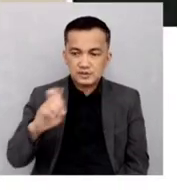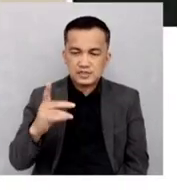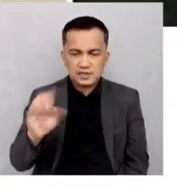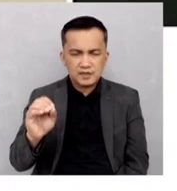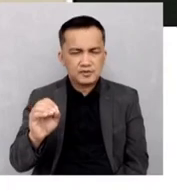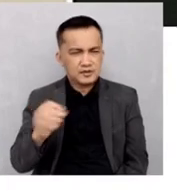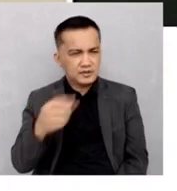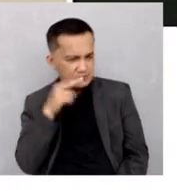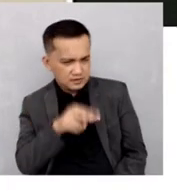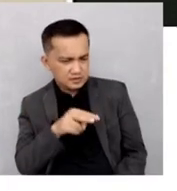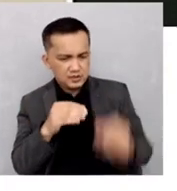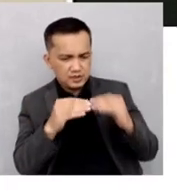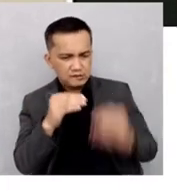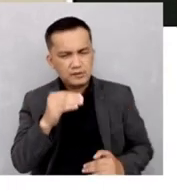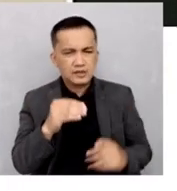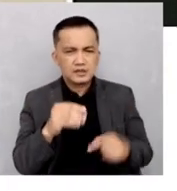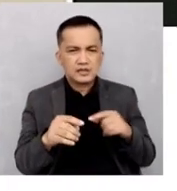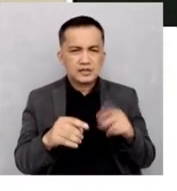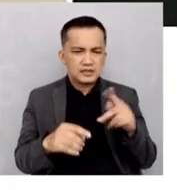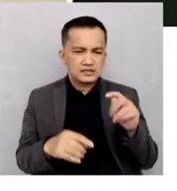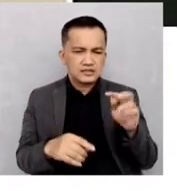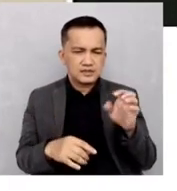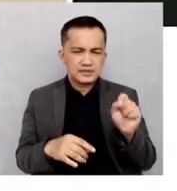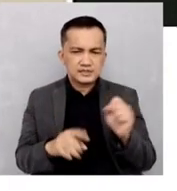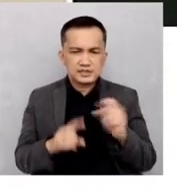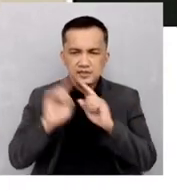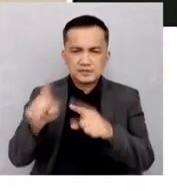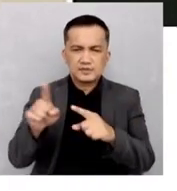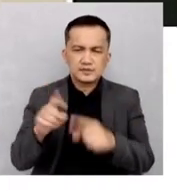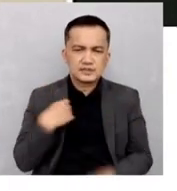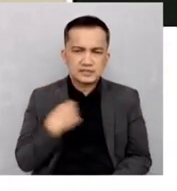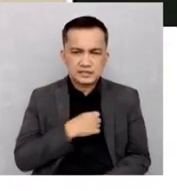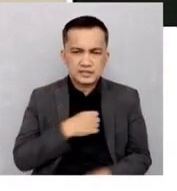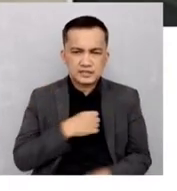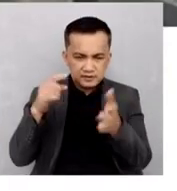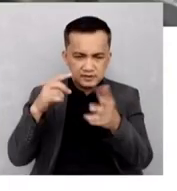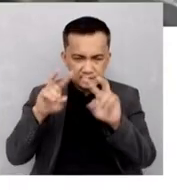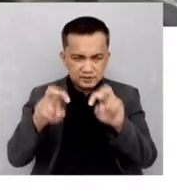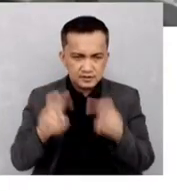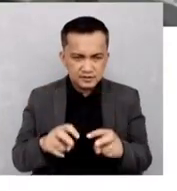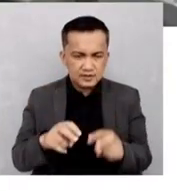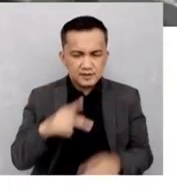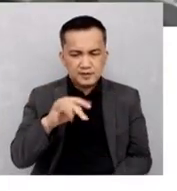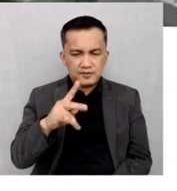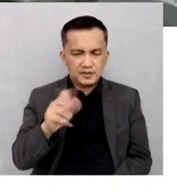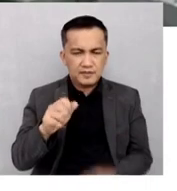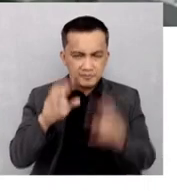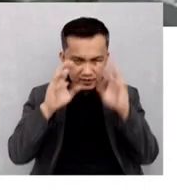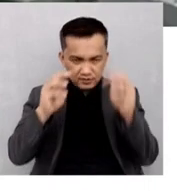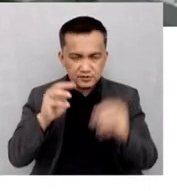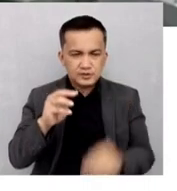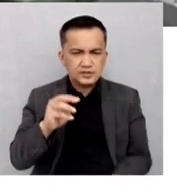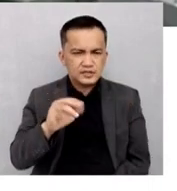unfair that Teves will not be physically present in the Senate probe. Pamplona Mayor Janice Degamo says it